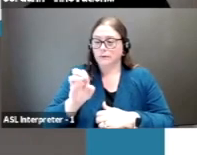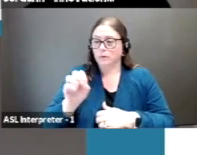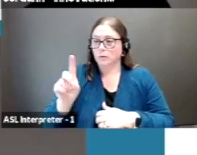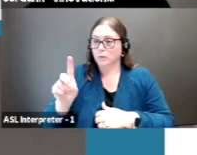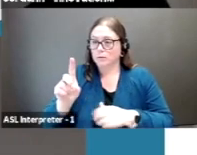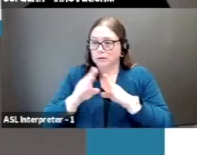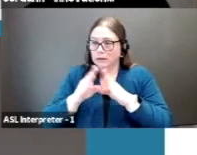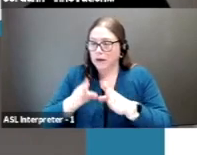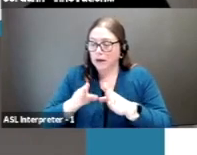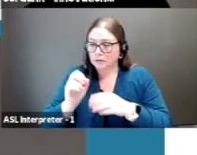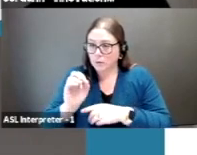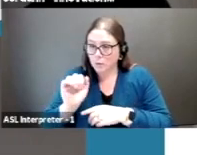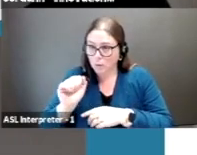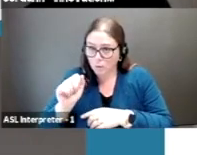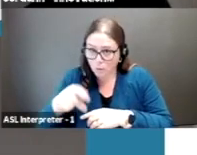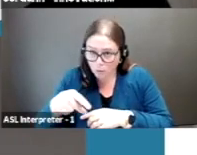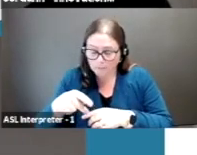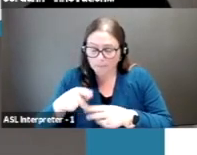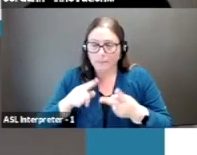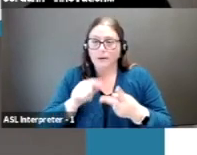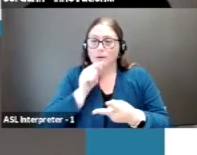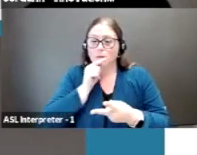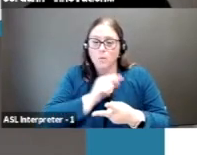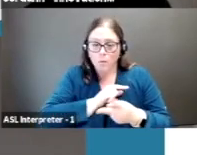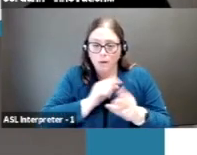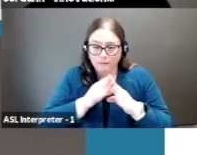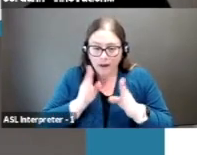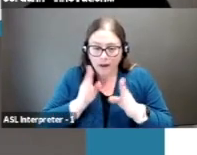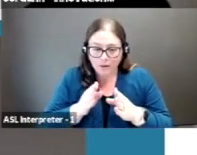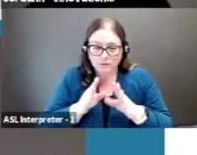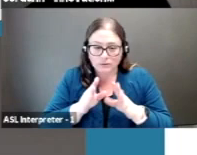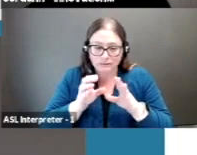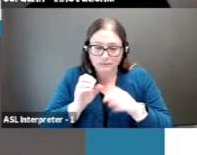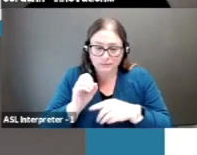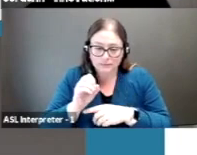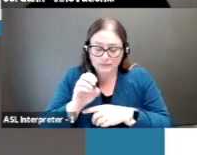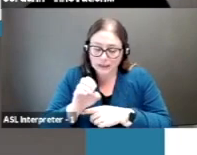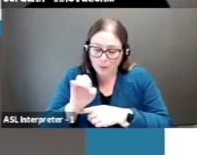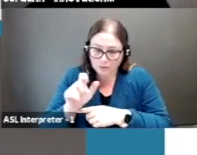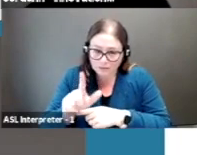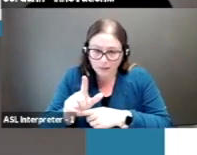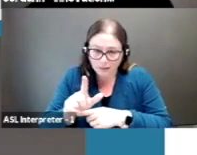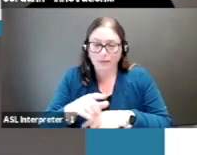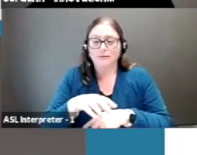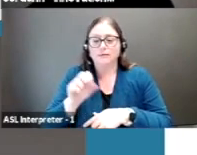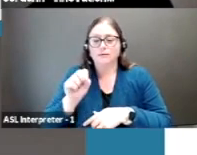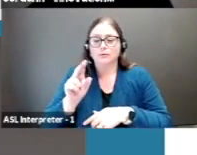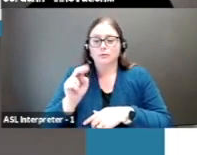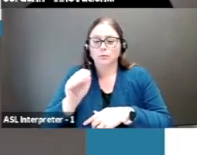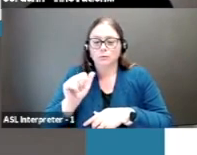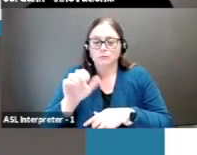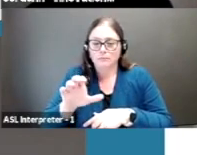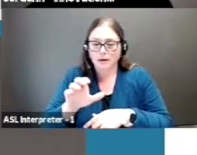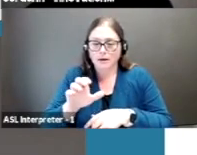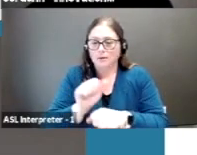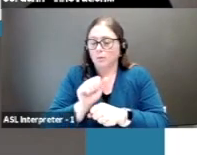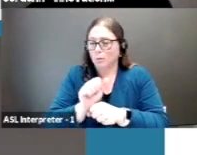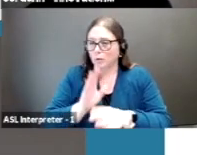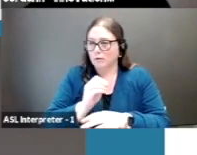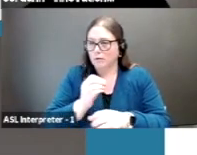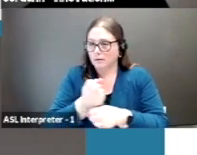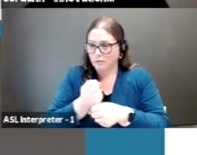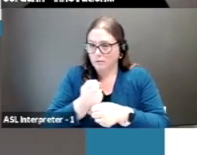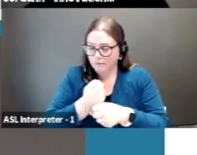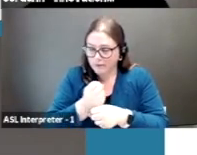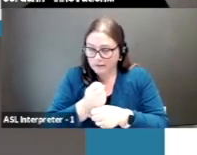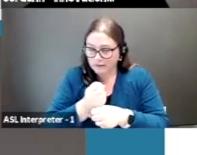Cooperative, Guelph Co-op Council, and Sumac Community Worker Cooperative, Planet Bean Coffee. He was a co-op business